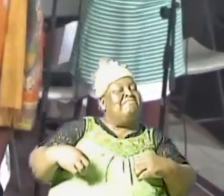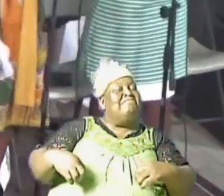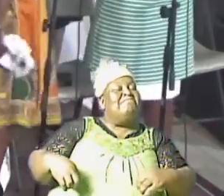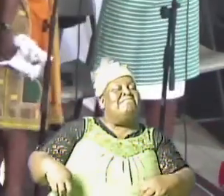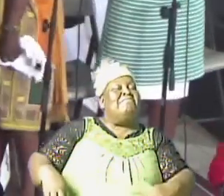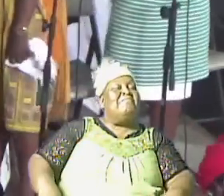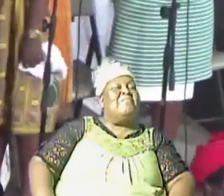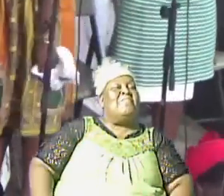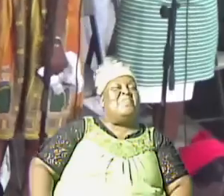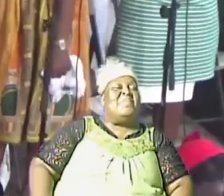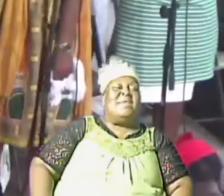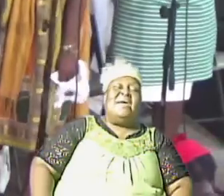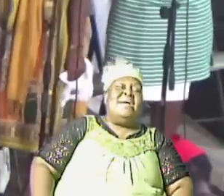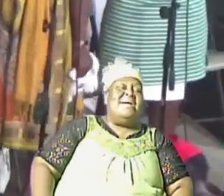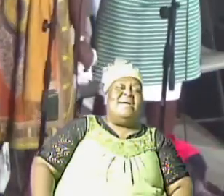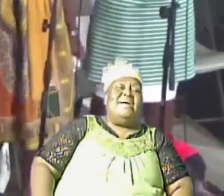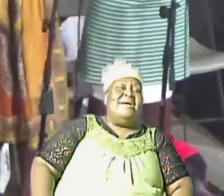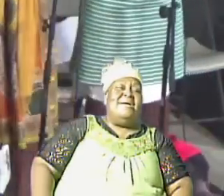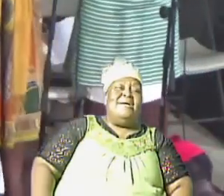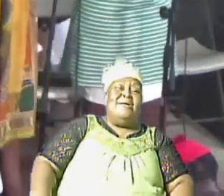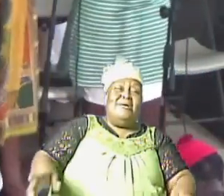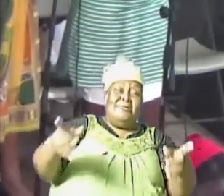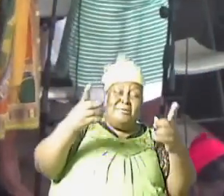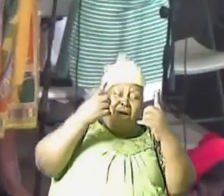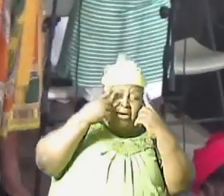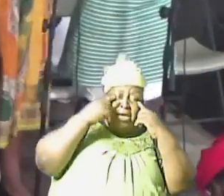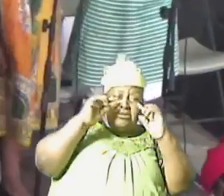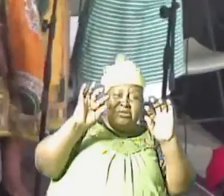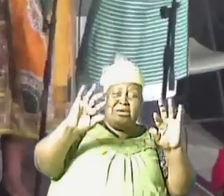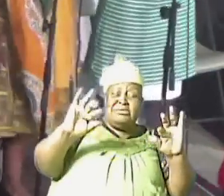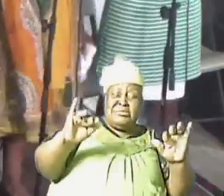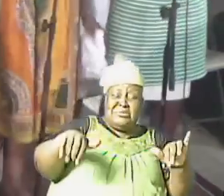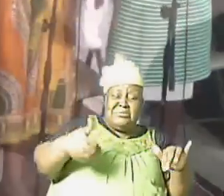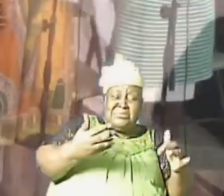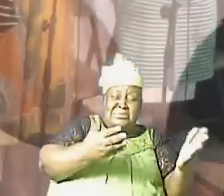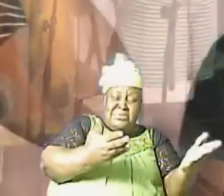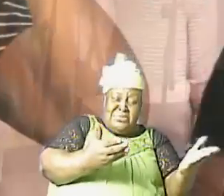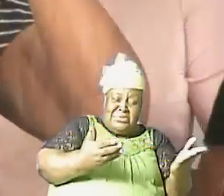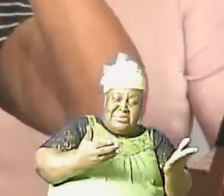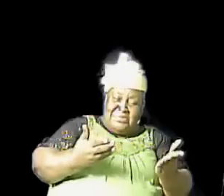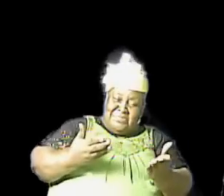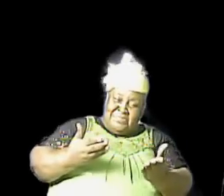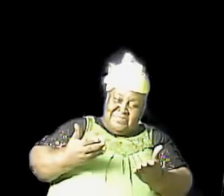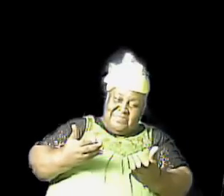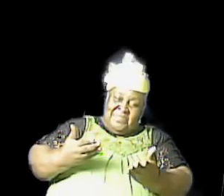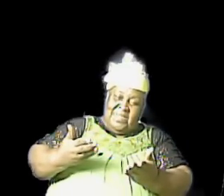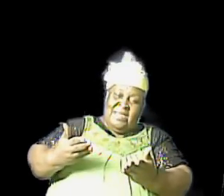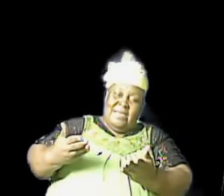come. Longing just to